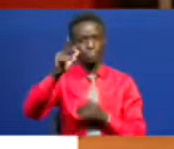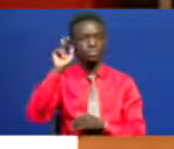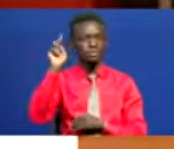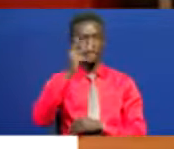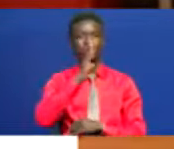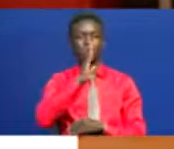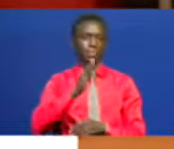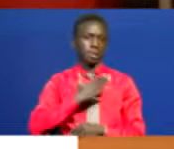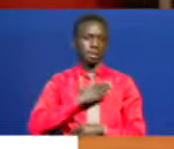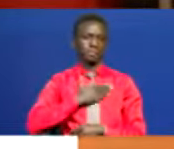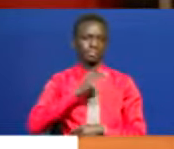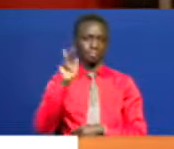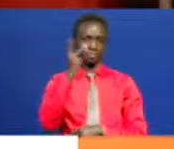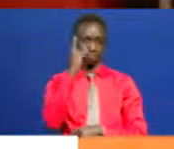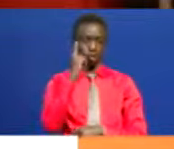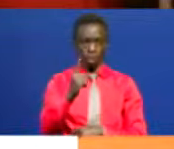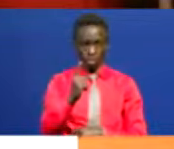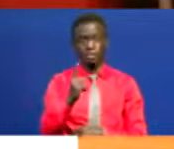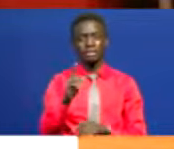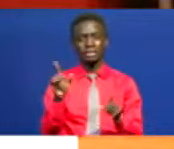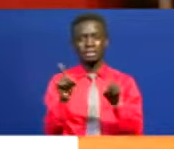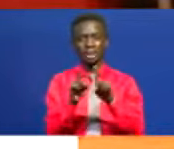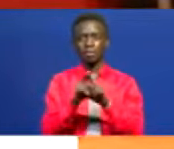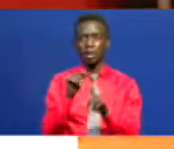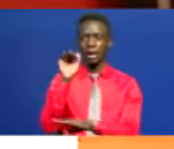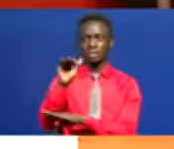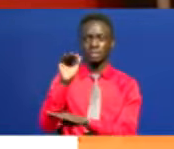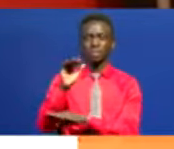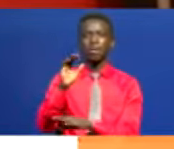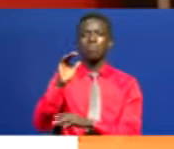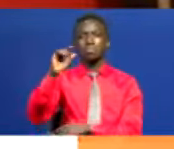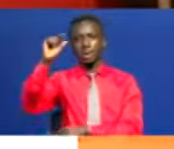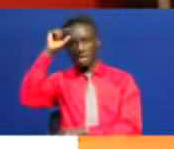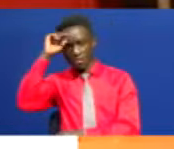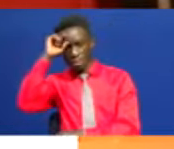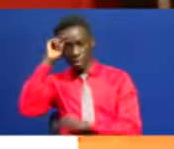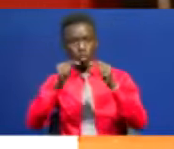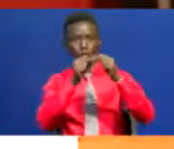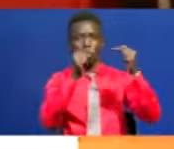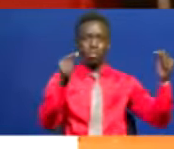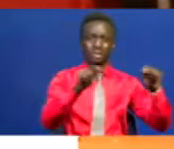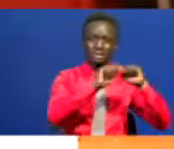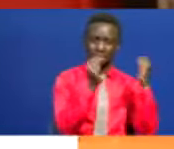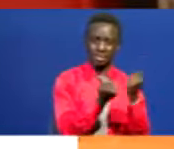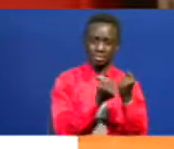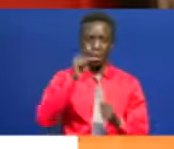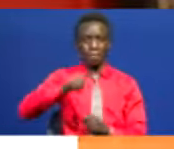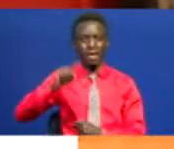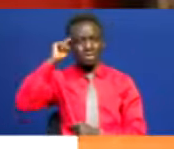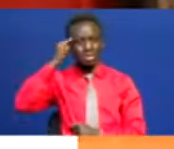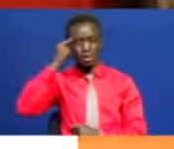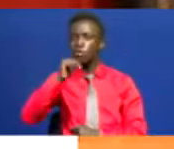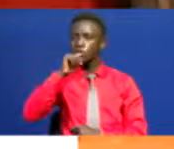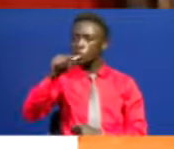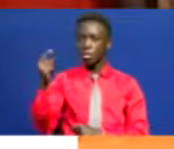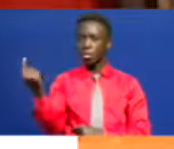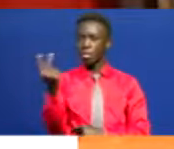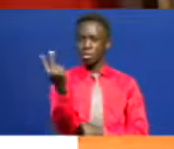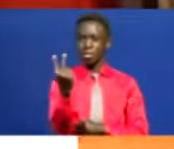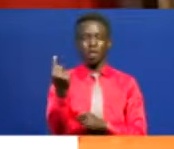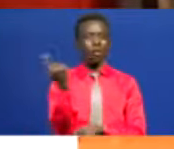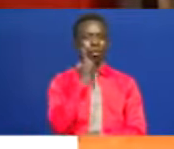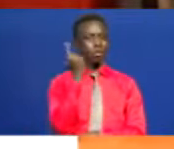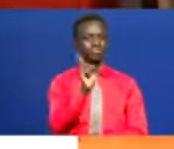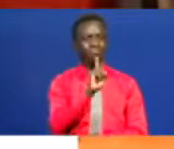tunaomba serikali na upinzani wasingatie kwamba Kenya hii si yao peke yao na si yao viongozi kama